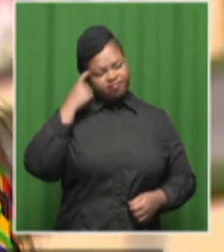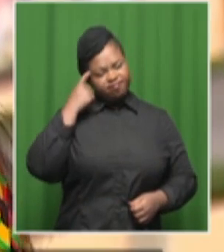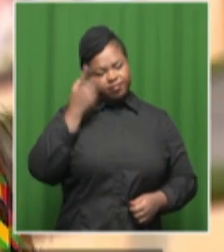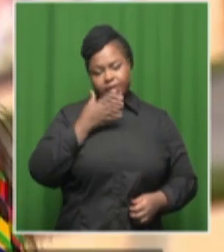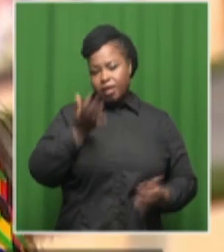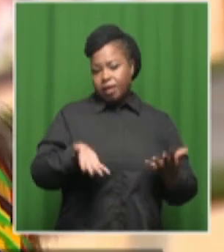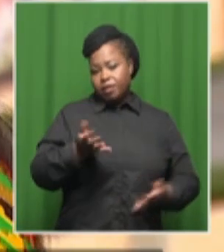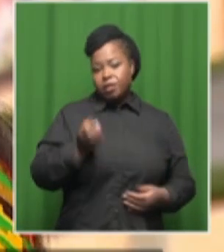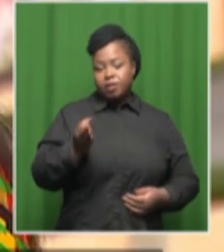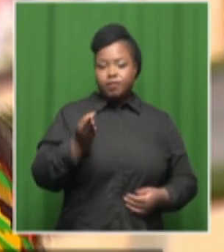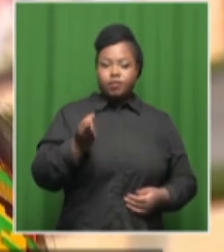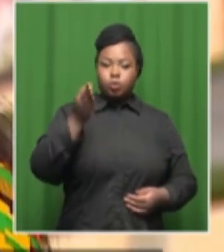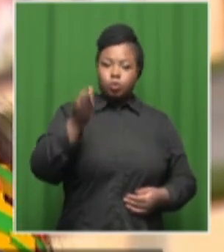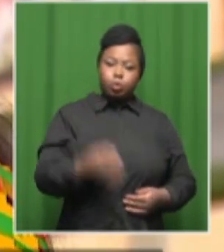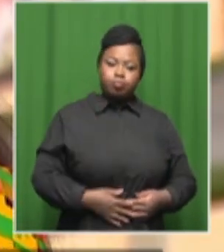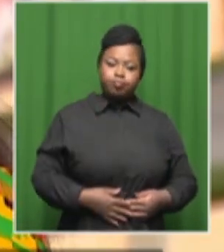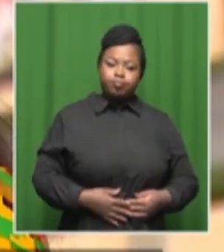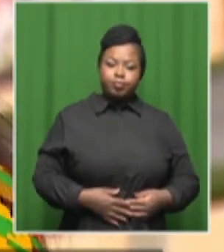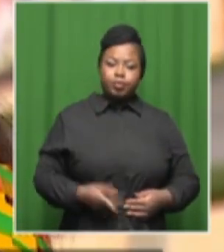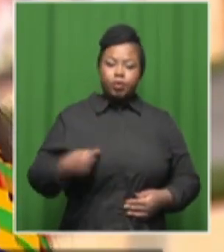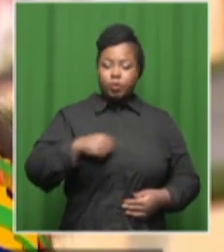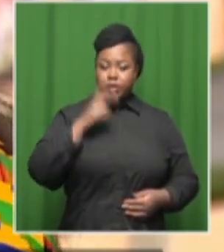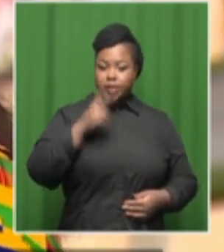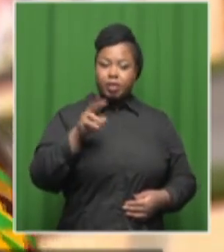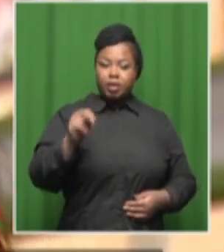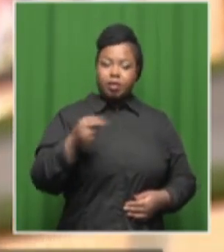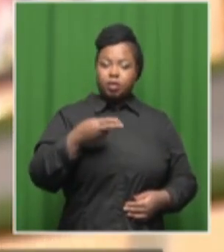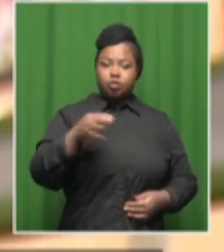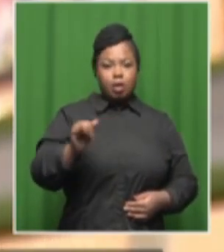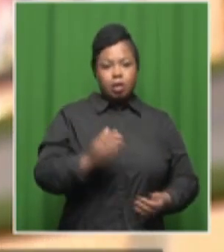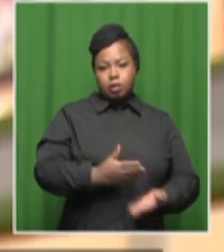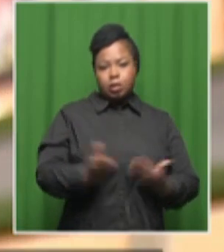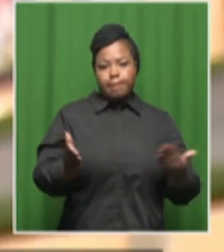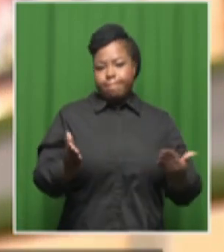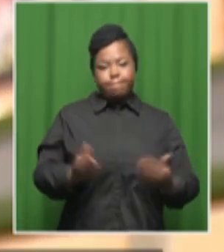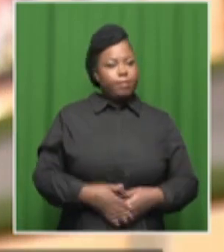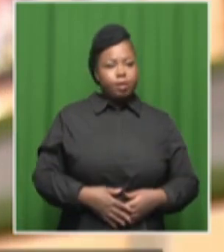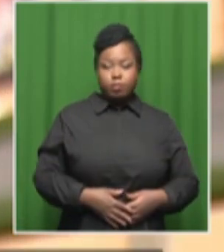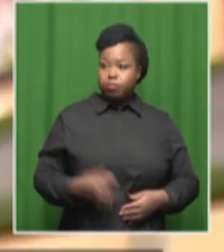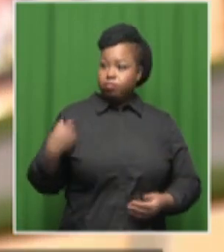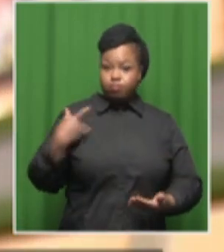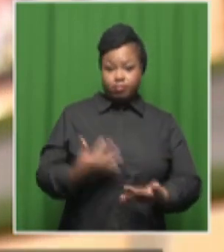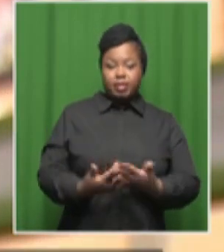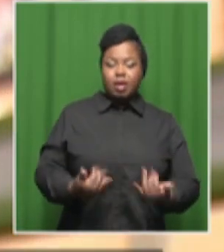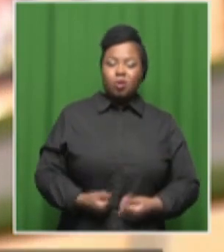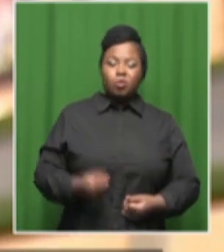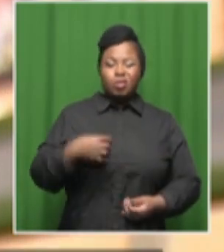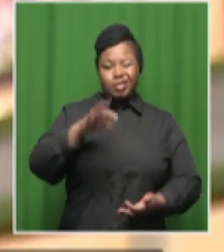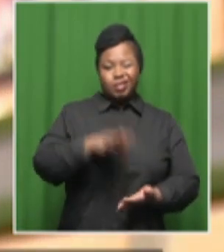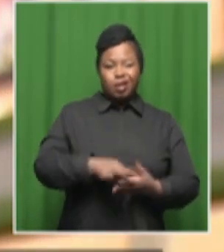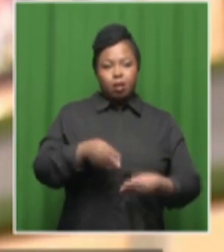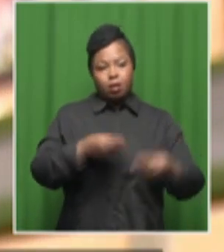going forward, when we're looking at the NHI and some of the proponents of it to date, I mean, we know that it's going to be signed